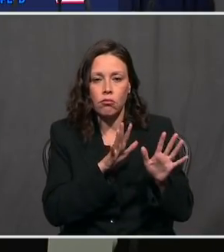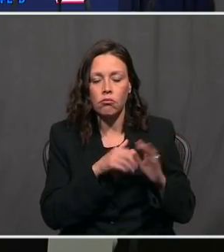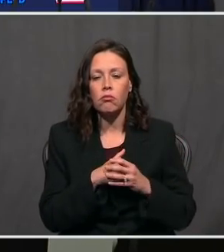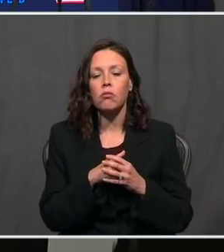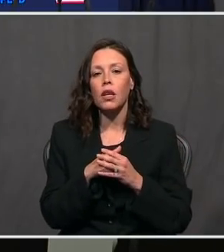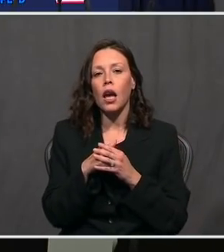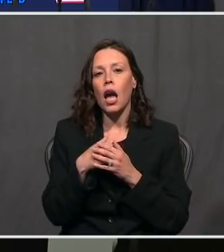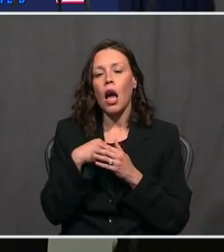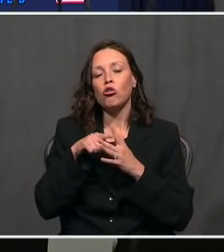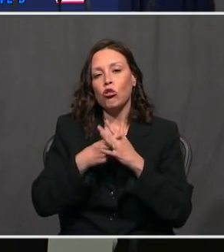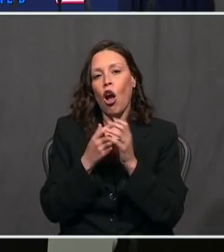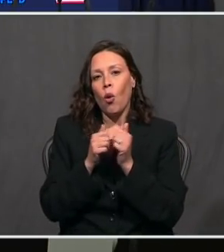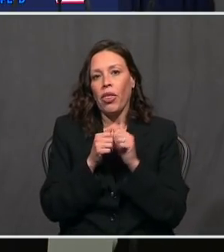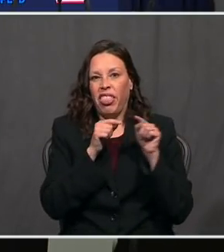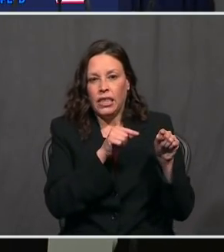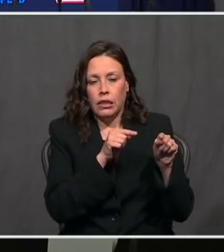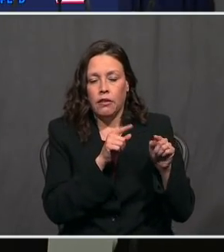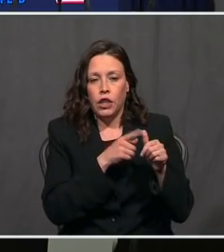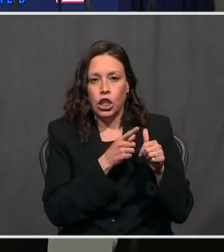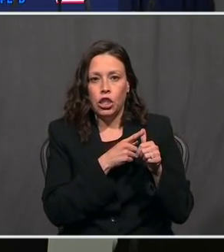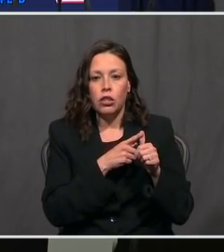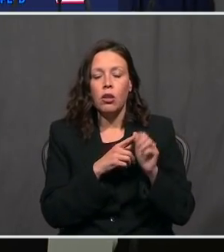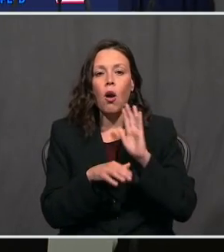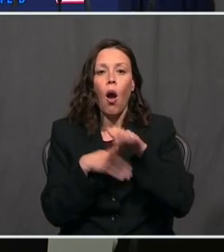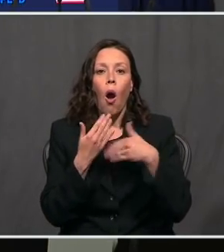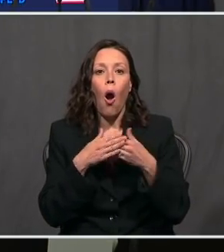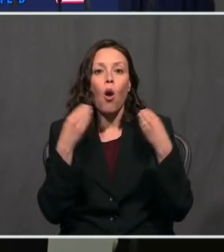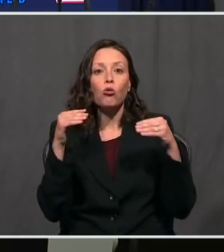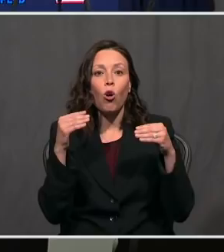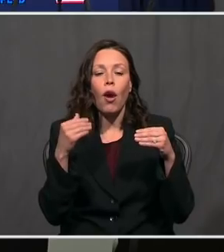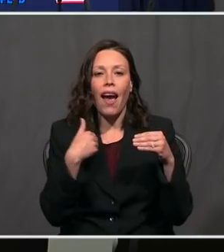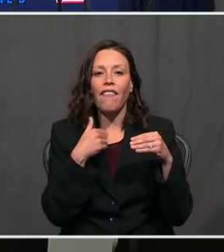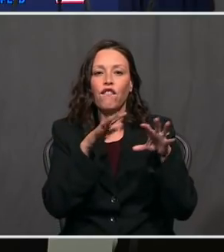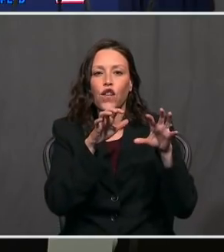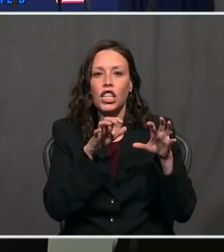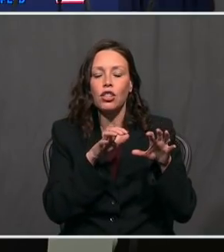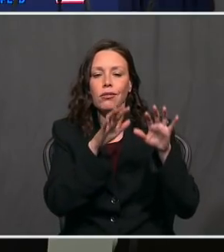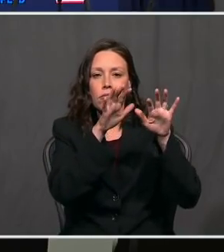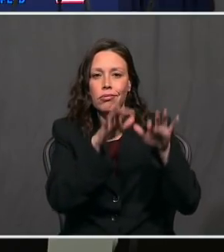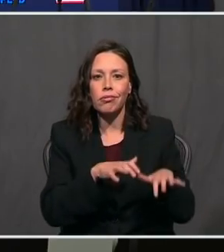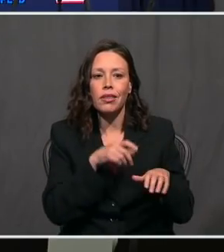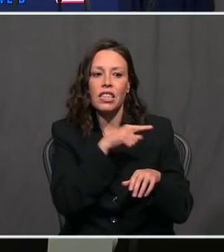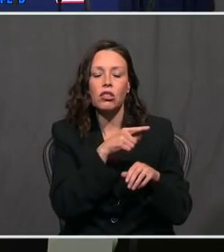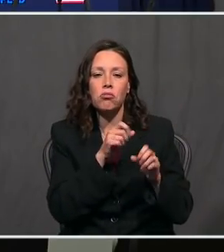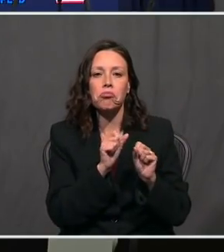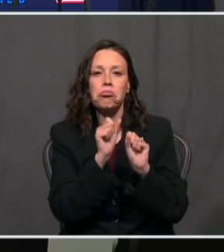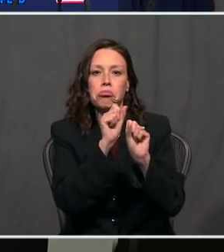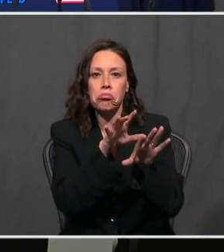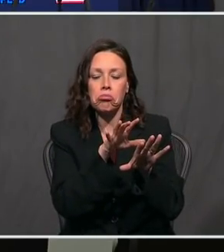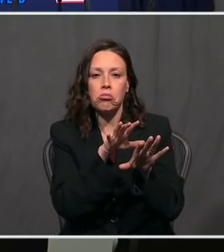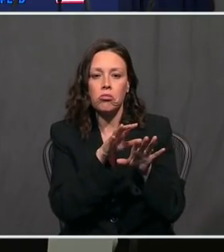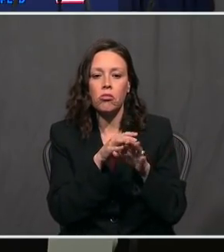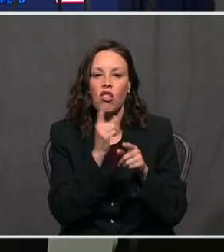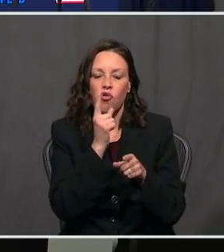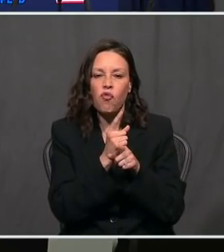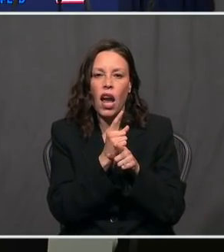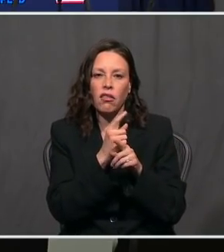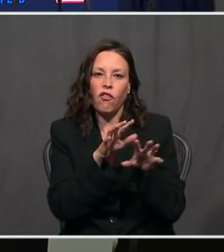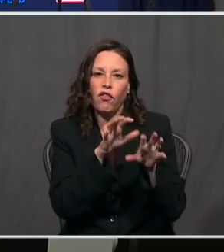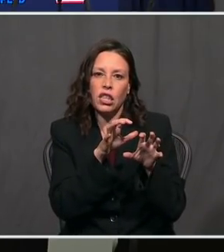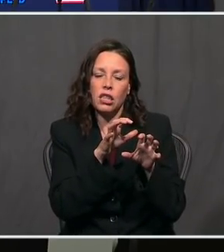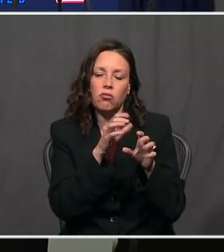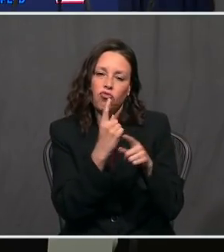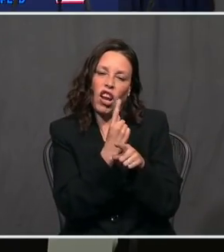let me maybe just start with Moderna. So all of our stores have freezers. Moderna just needs to be stored at the regular